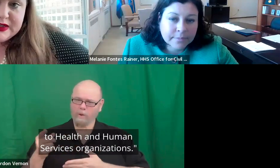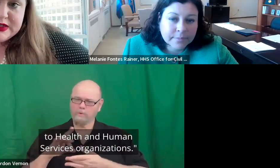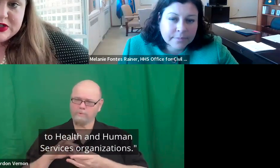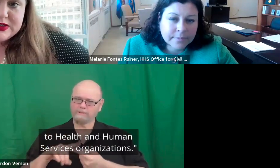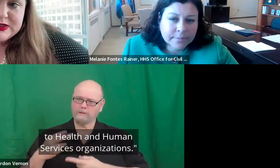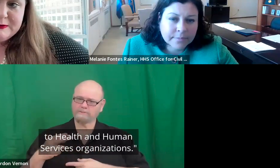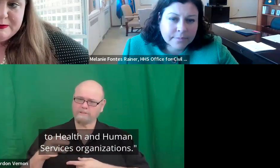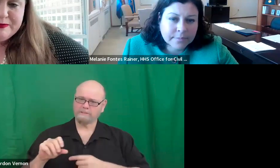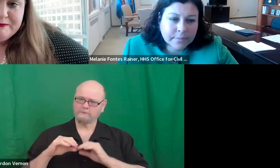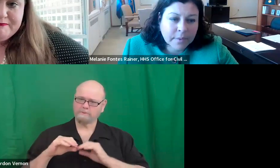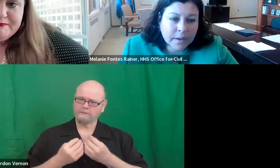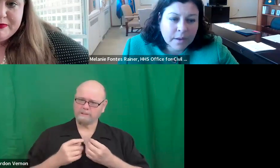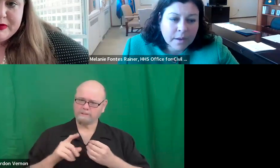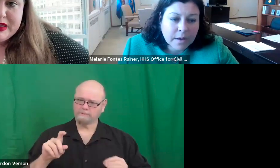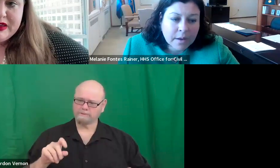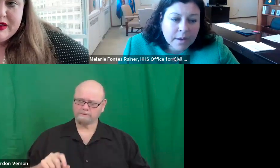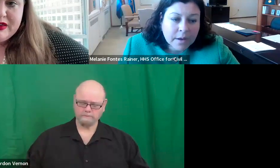services organizations.